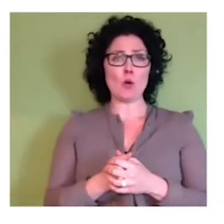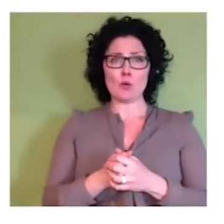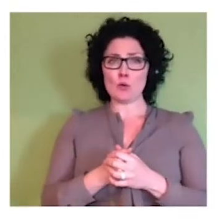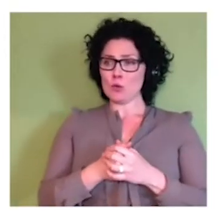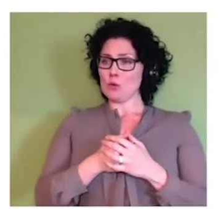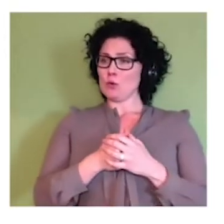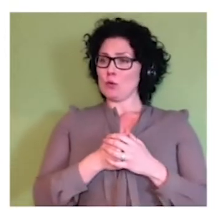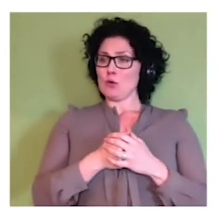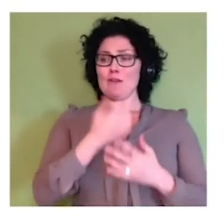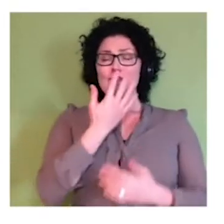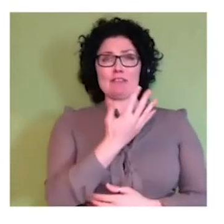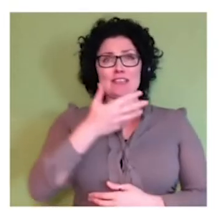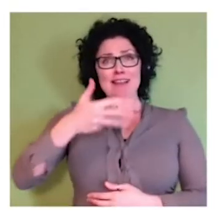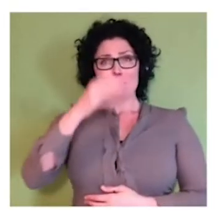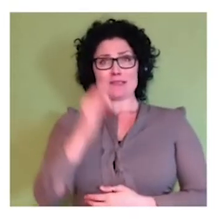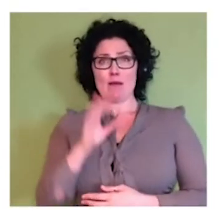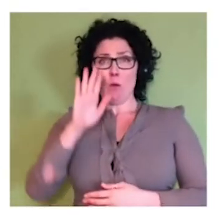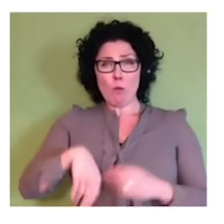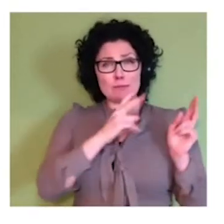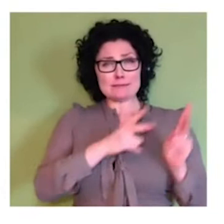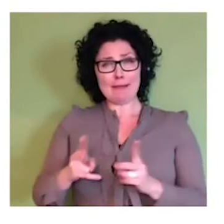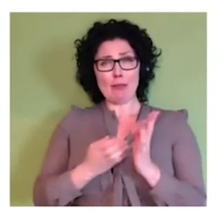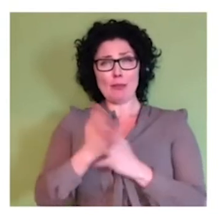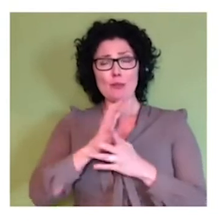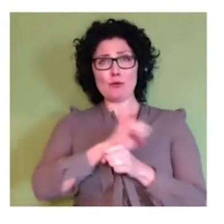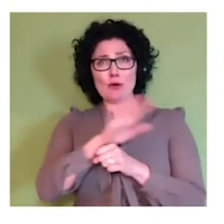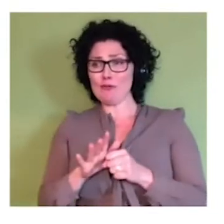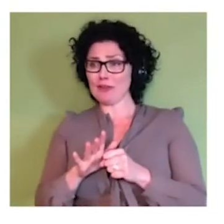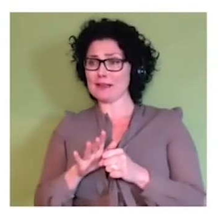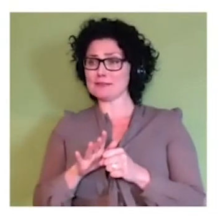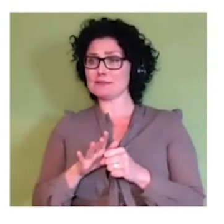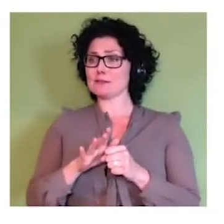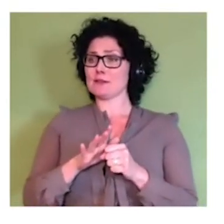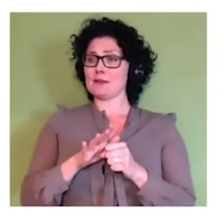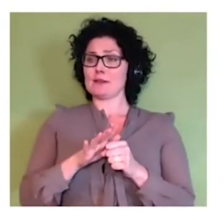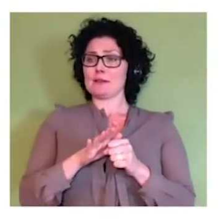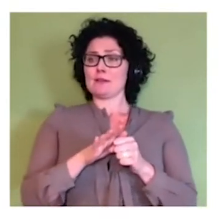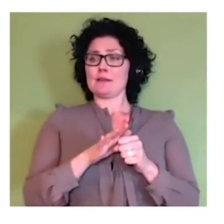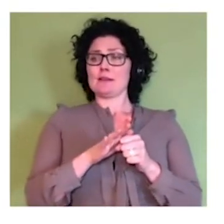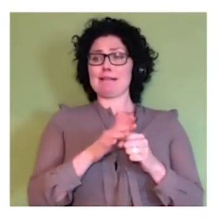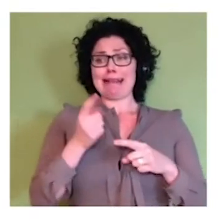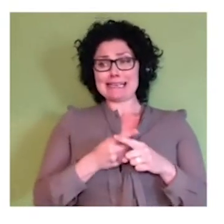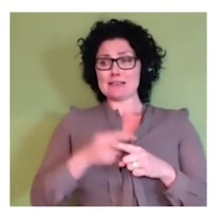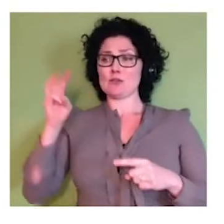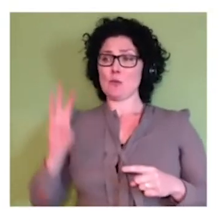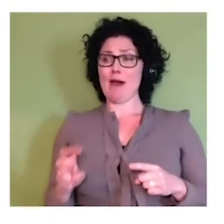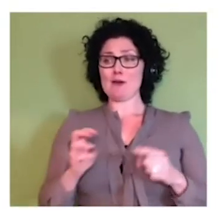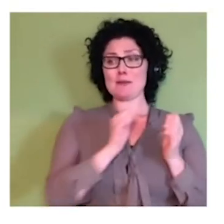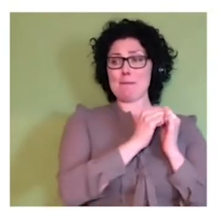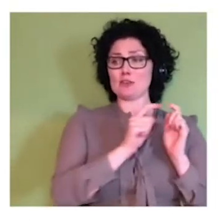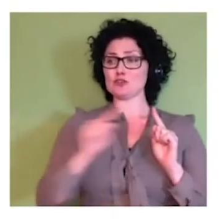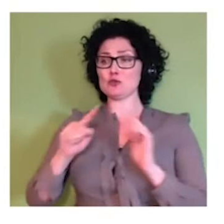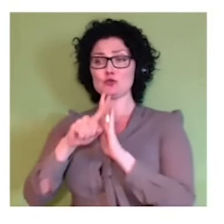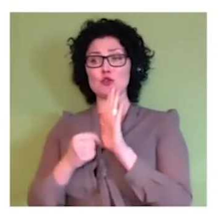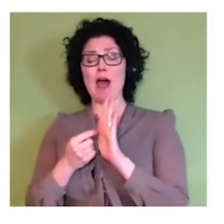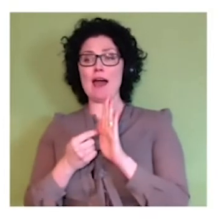were disabled people. It is more important than ever that information is accessible and can be easily understood by the people who need